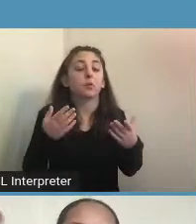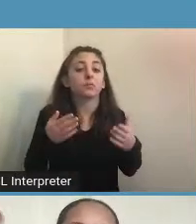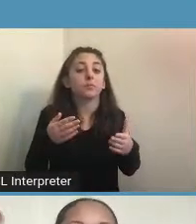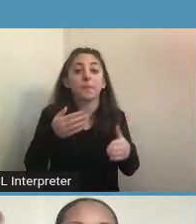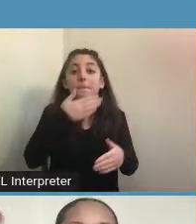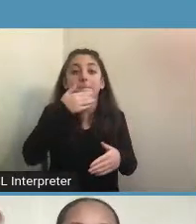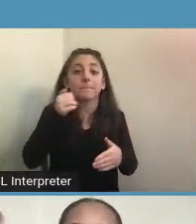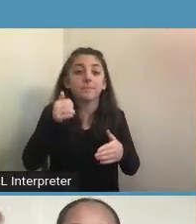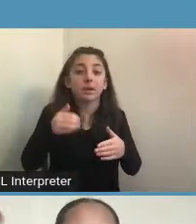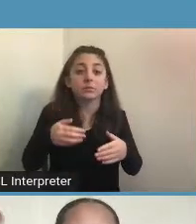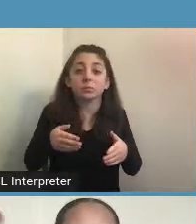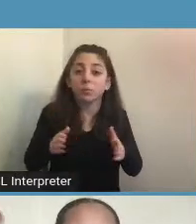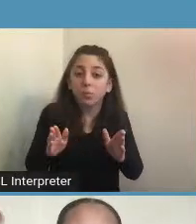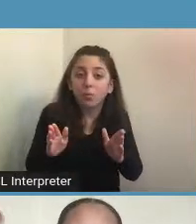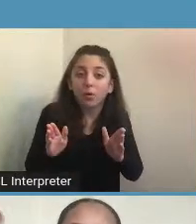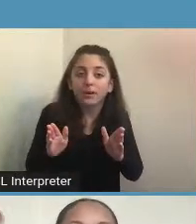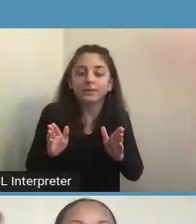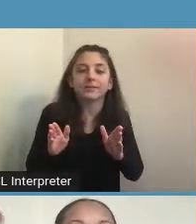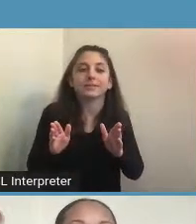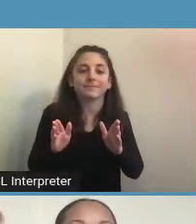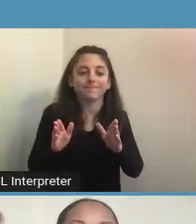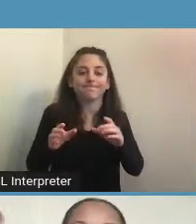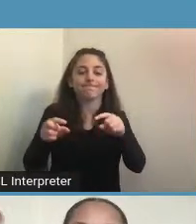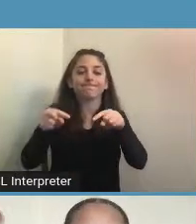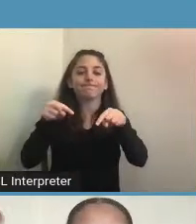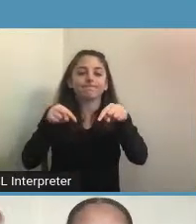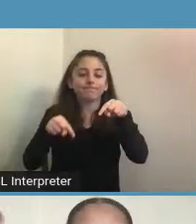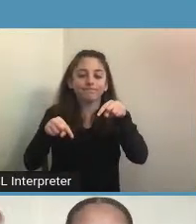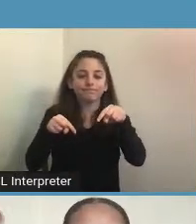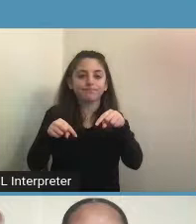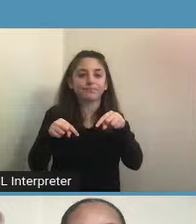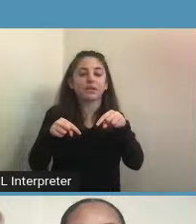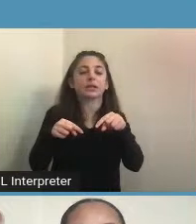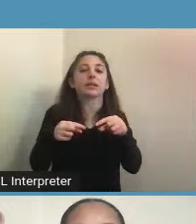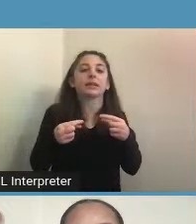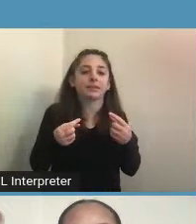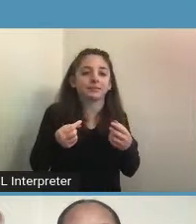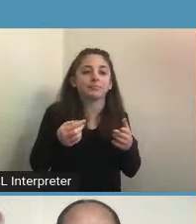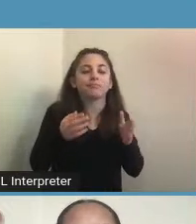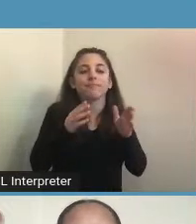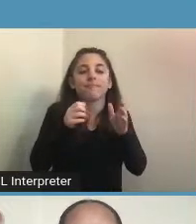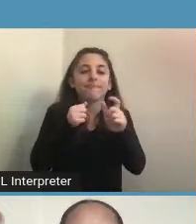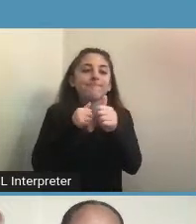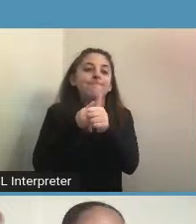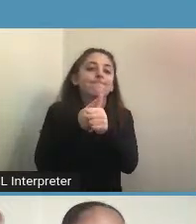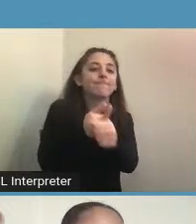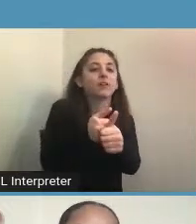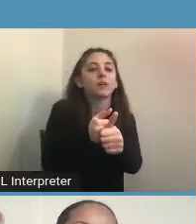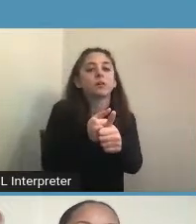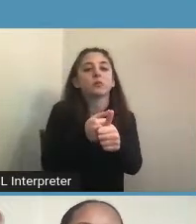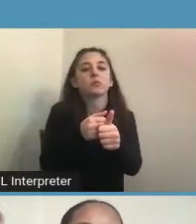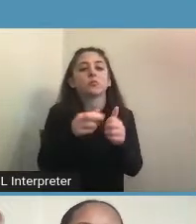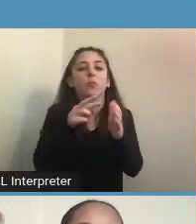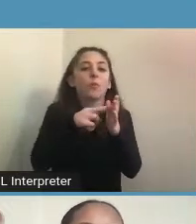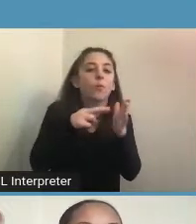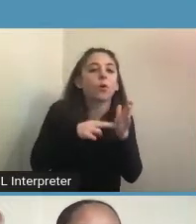again is to stick to the brand guidelines, to be very clean and clear, um, and